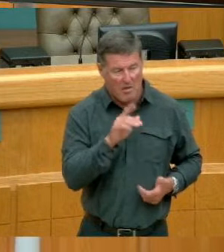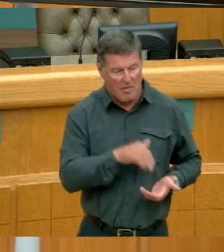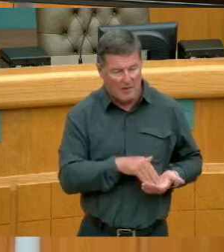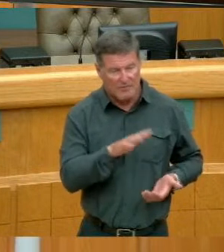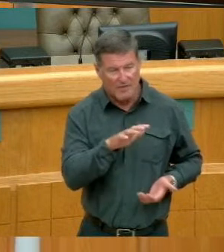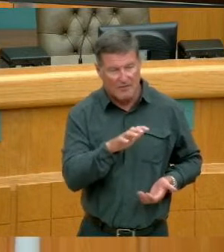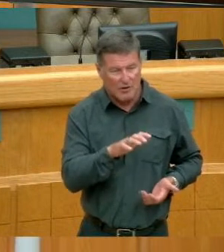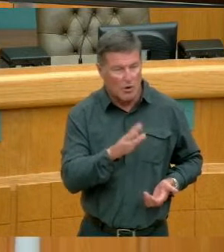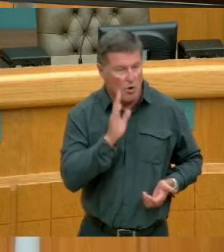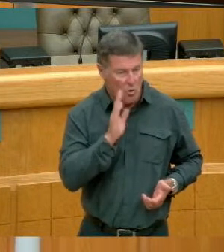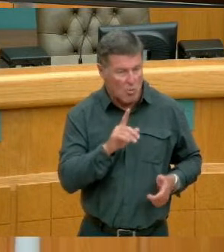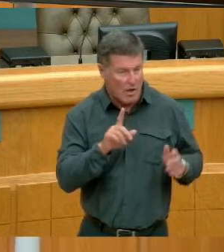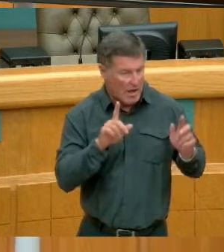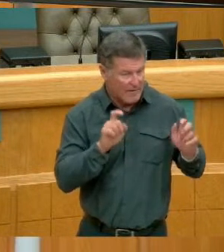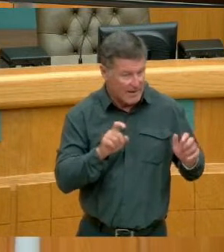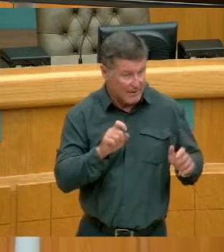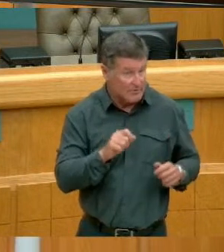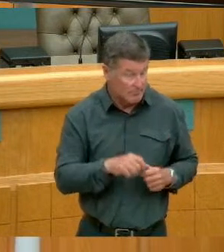I think that,